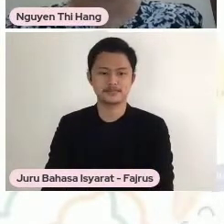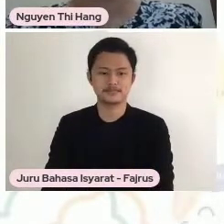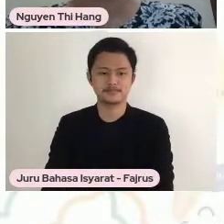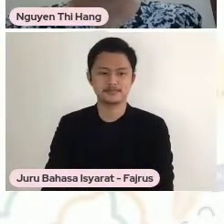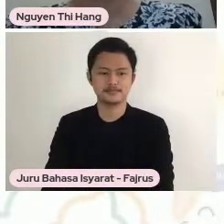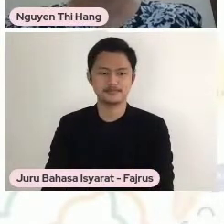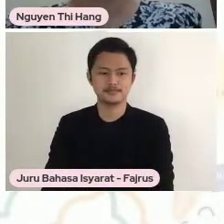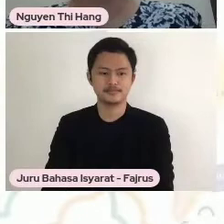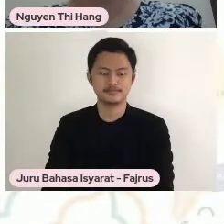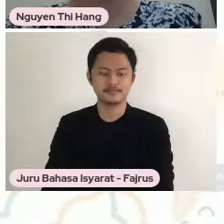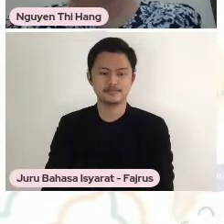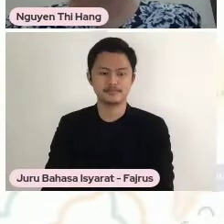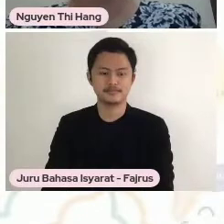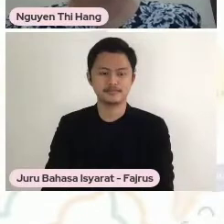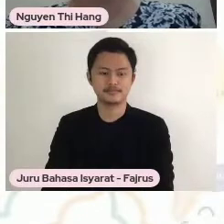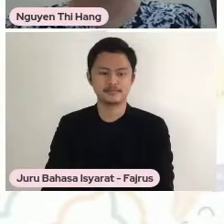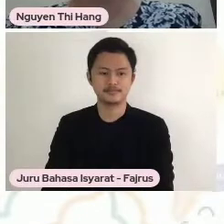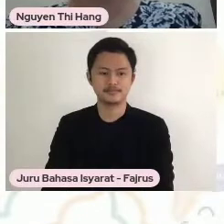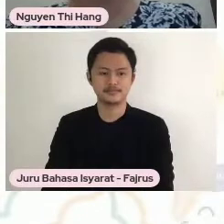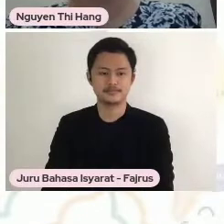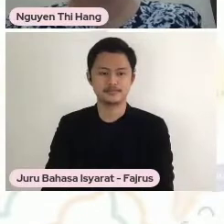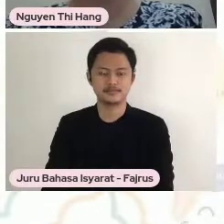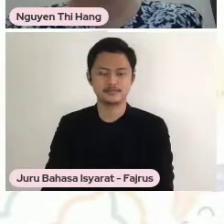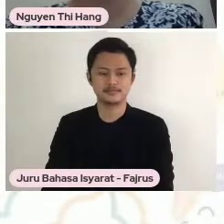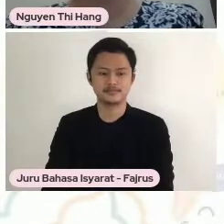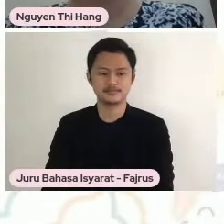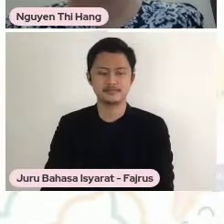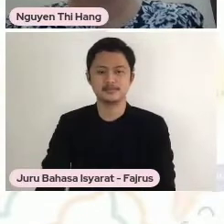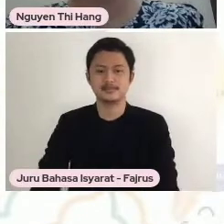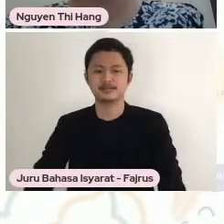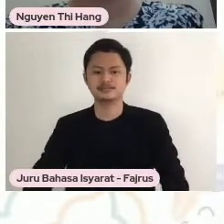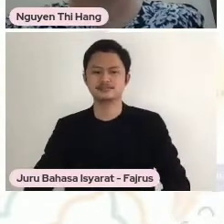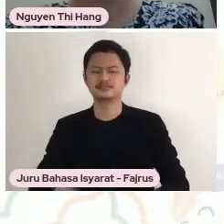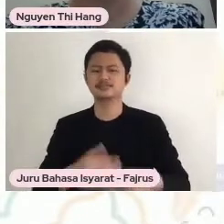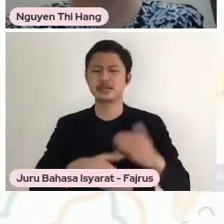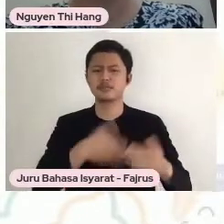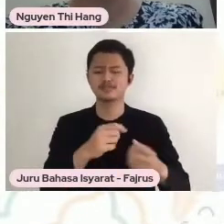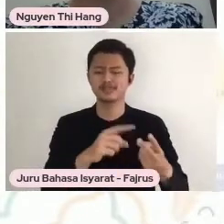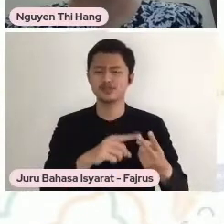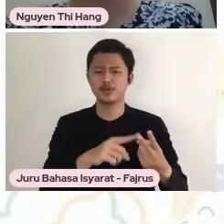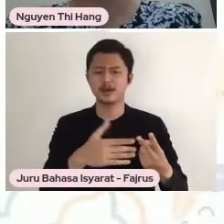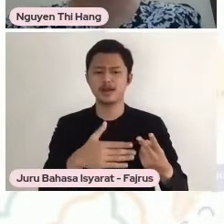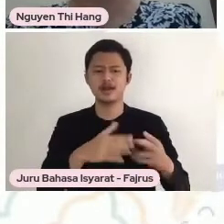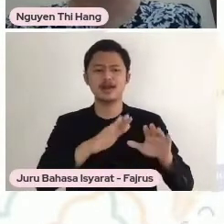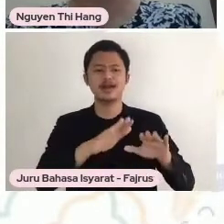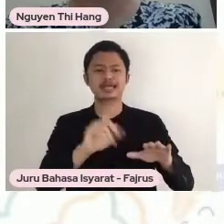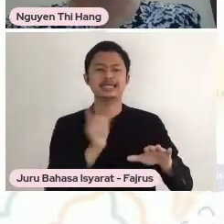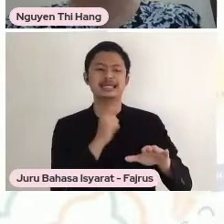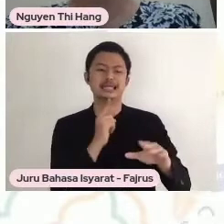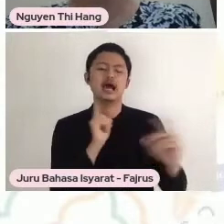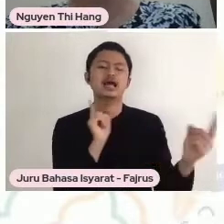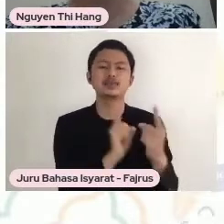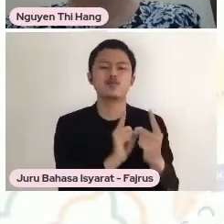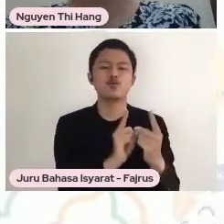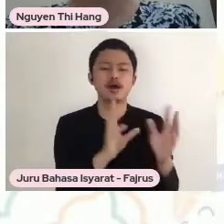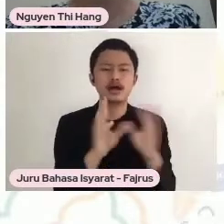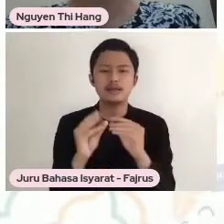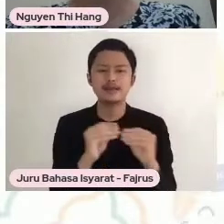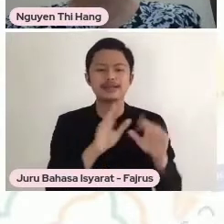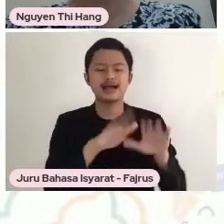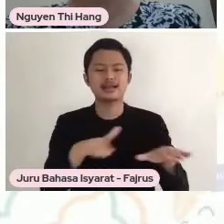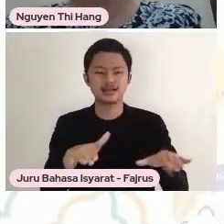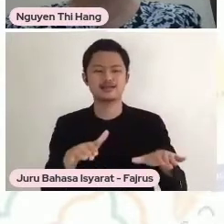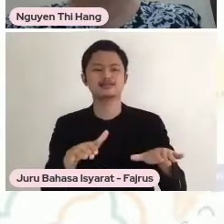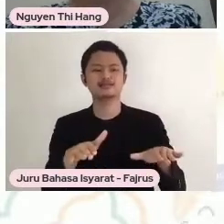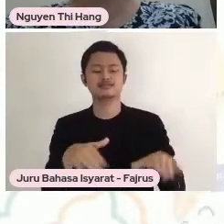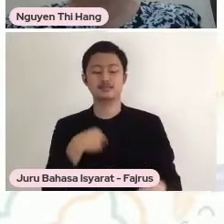please. The second, we did the meeting for the children weekly. The teachers read